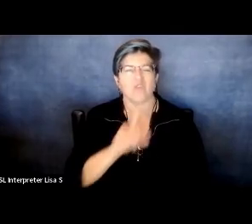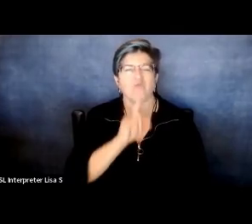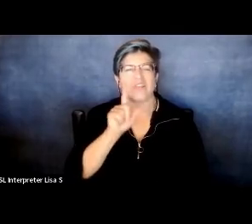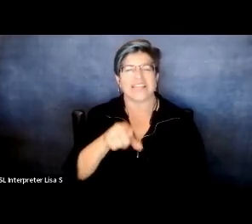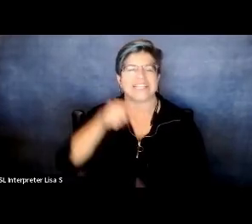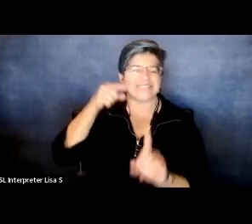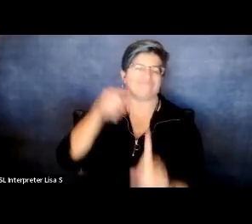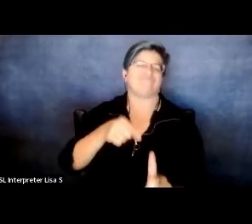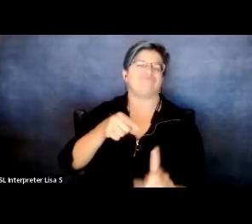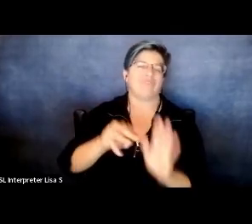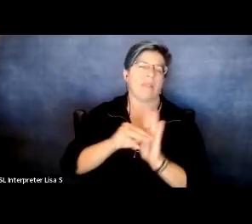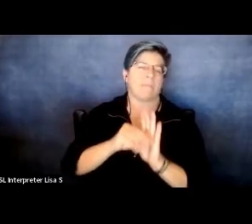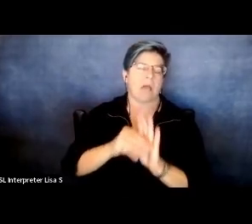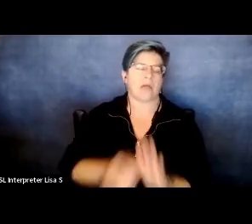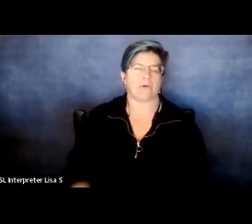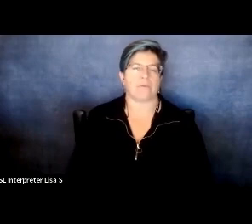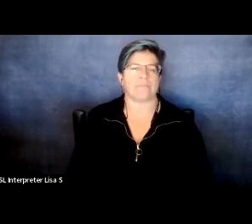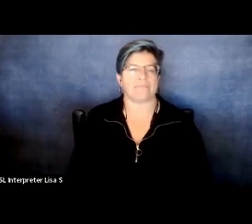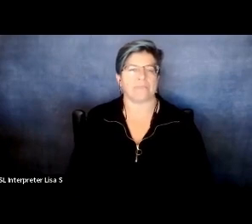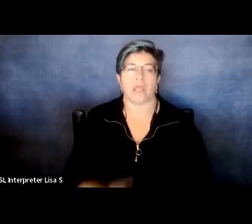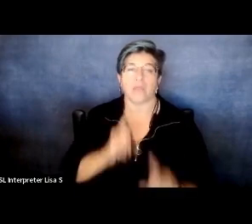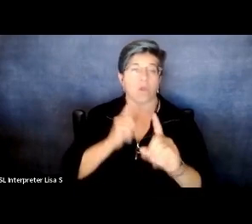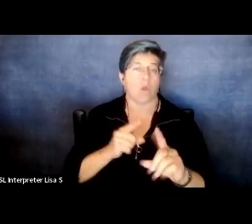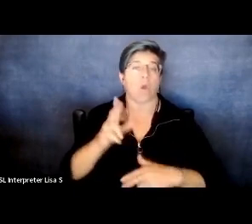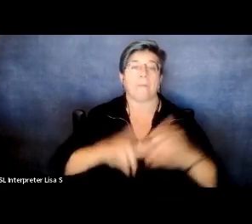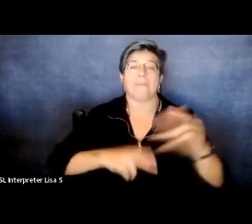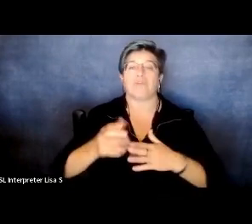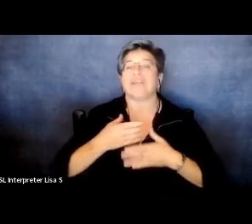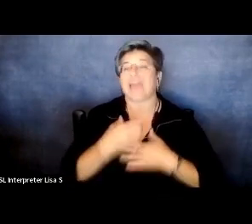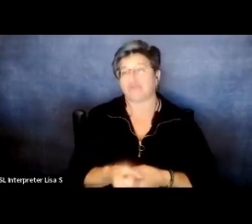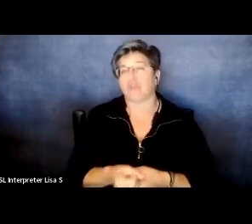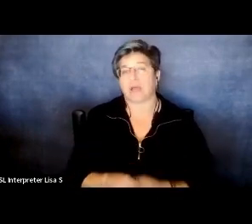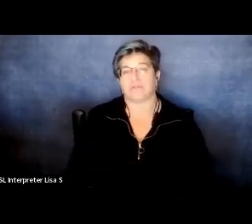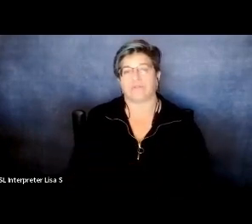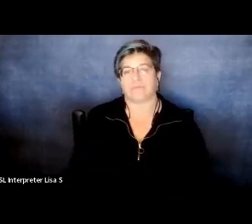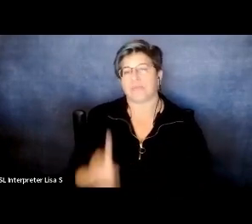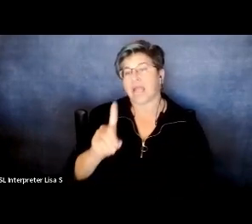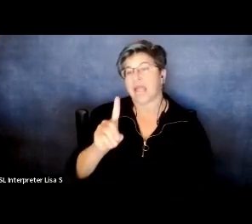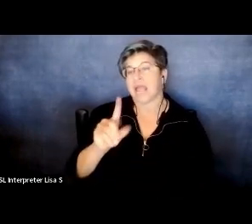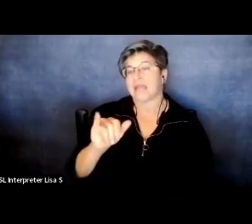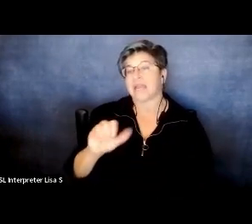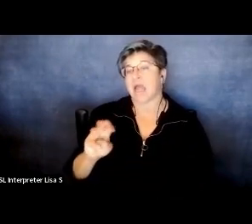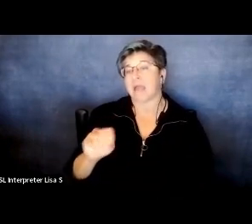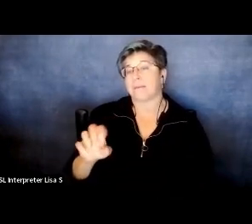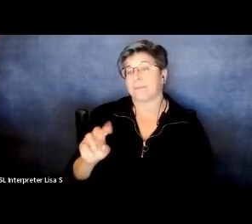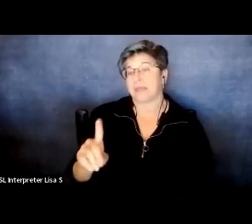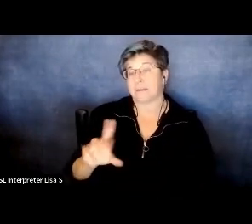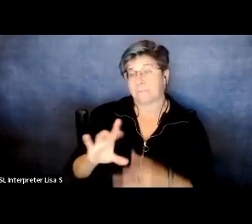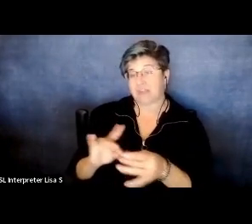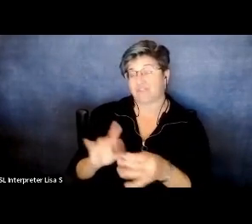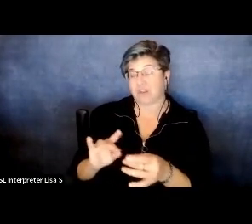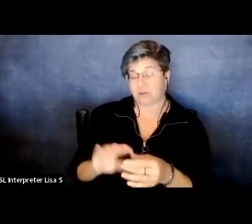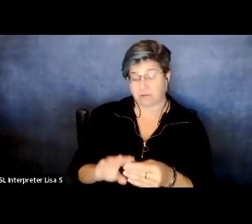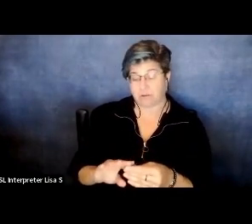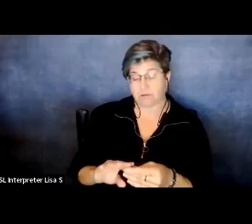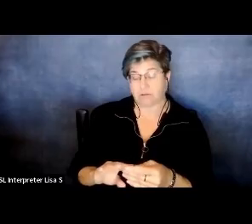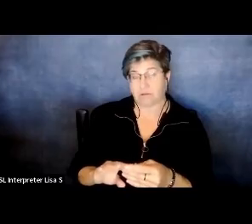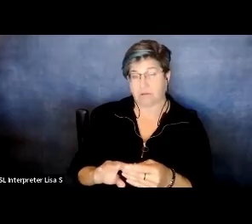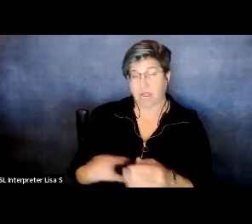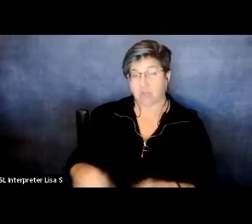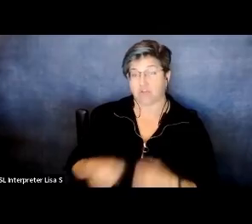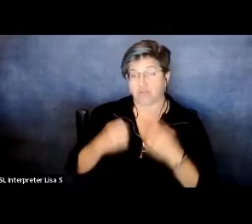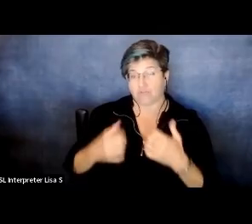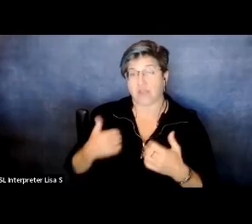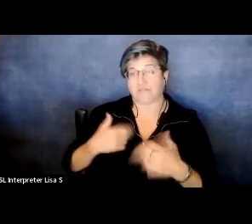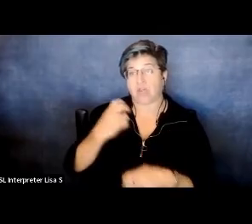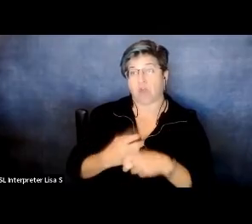It's ultimately building that trust. Diamond mentioned earlier that um, survivors have a